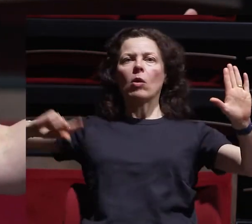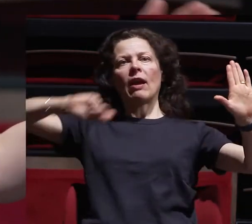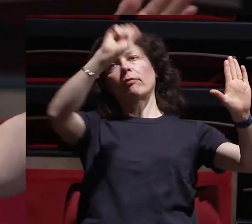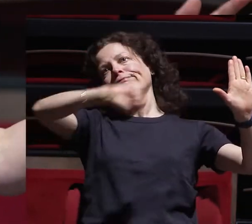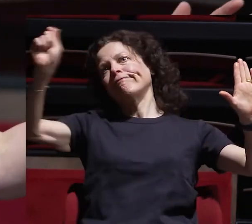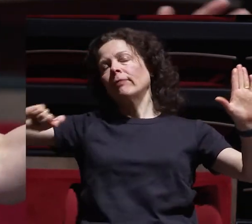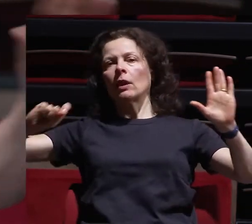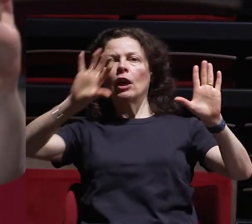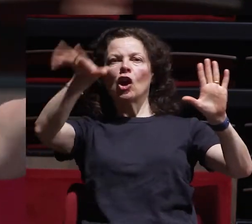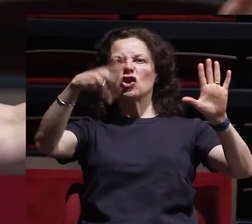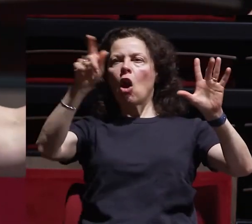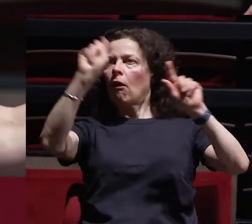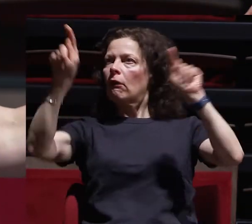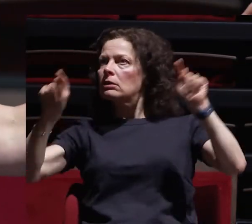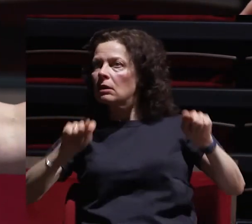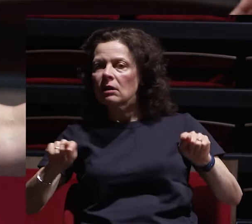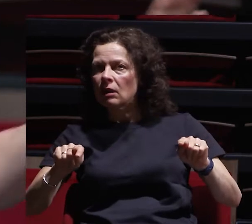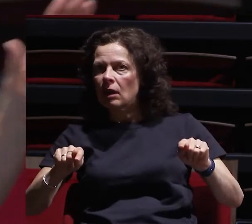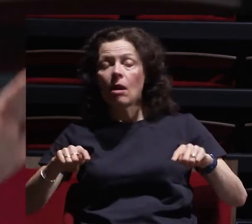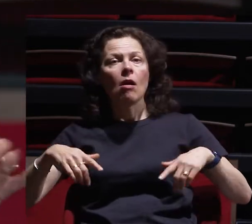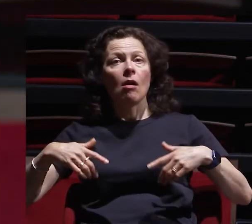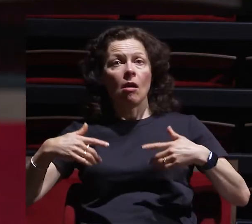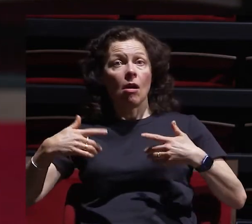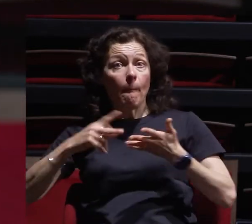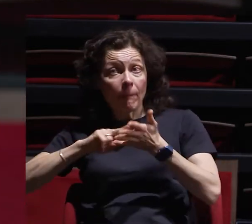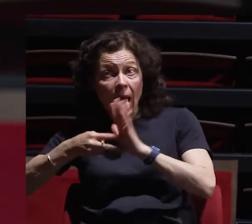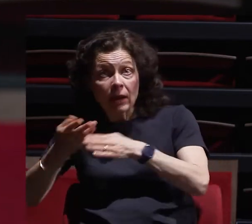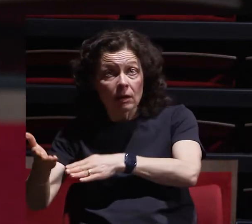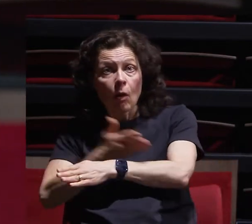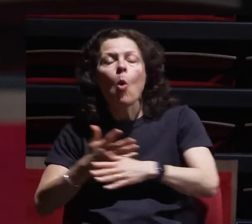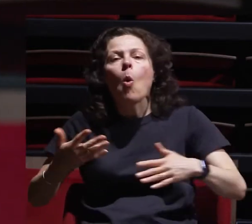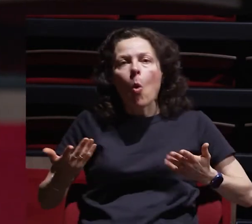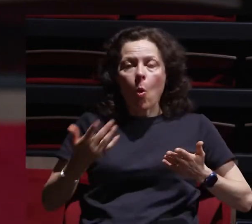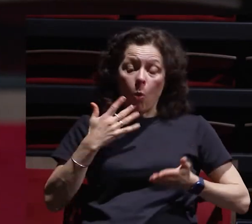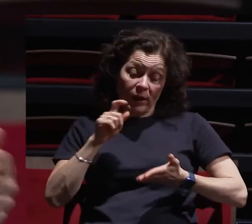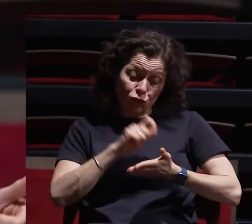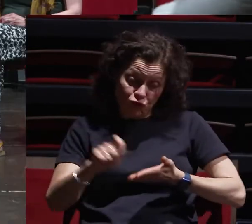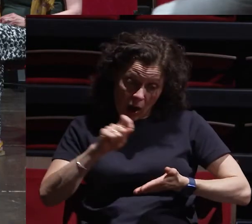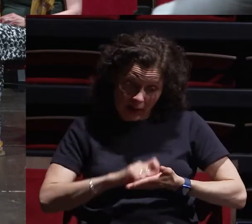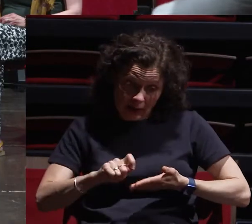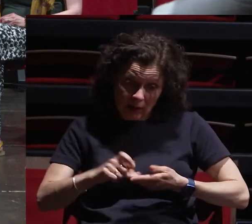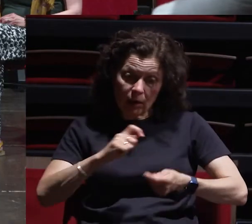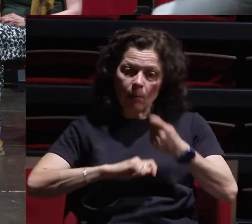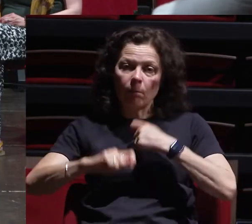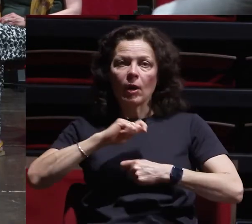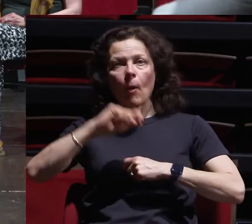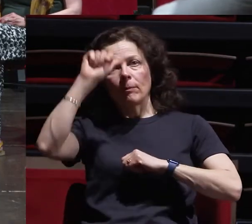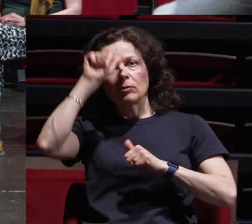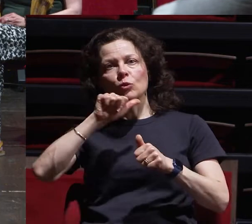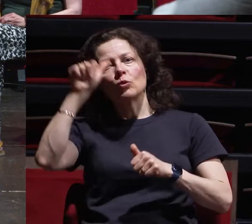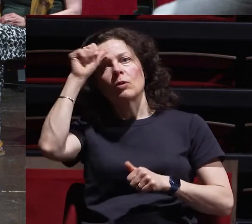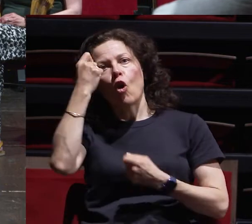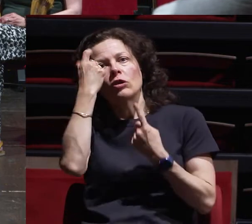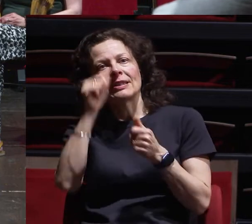spider chart on your wall? Or is that something that happens as you write and as you get to know